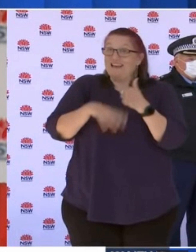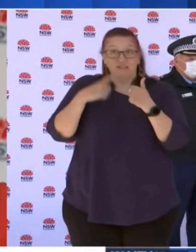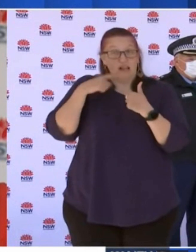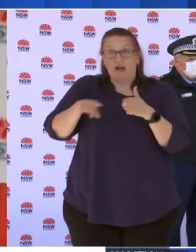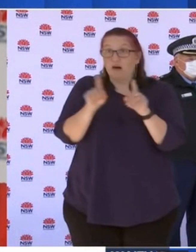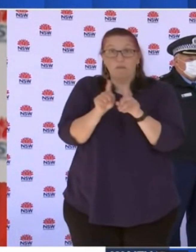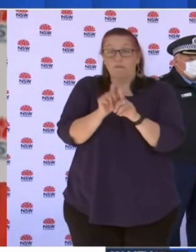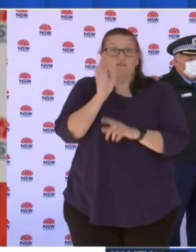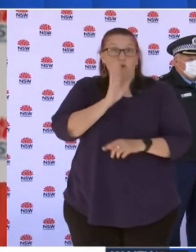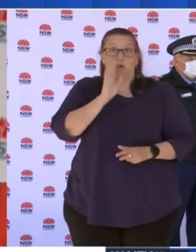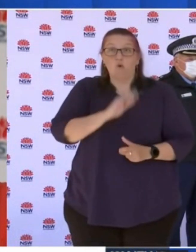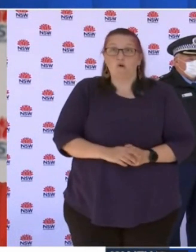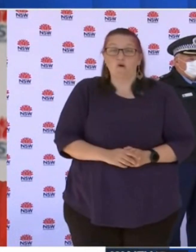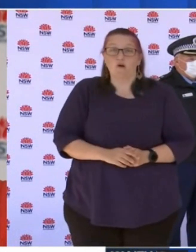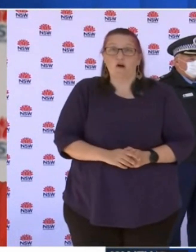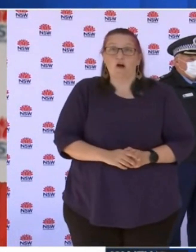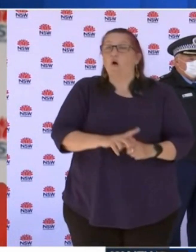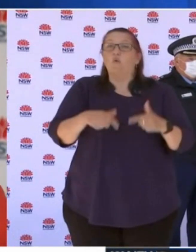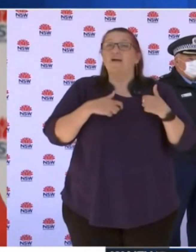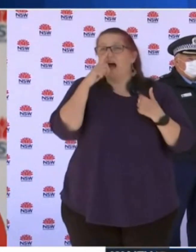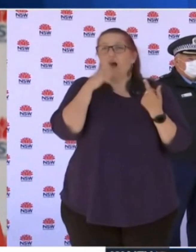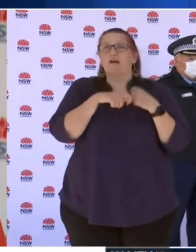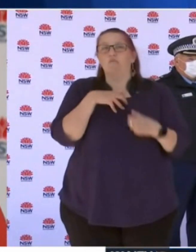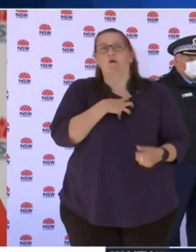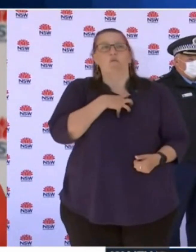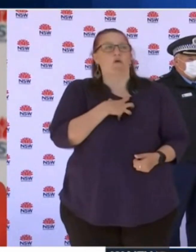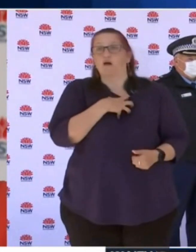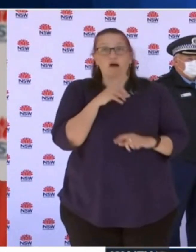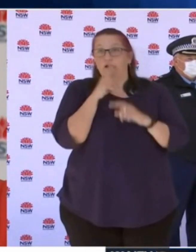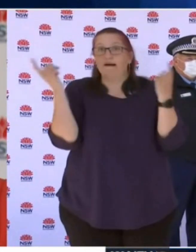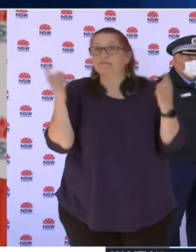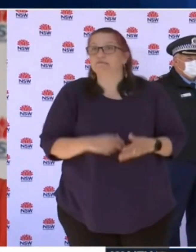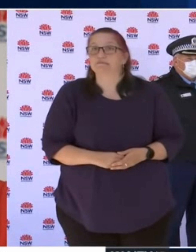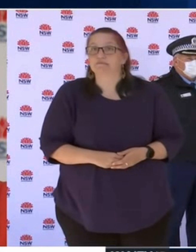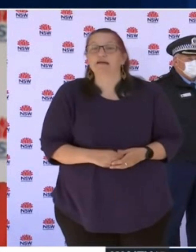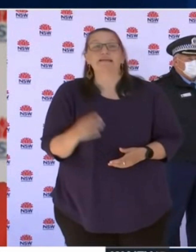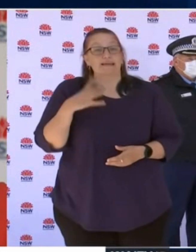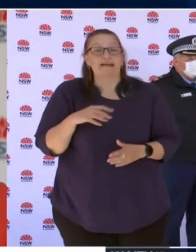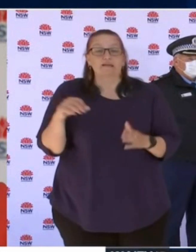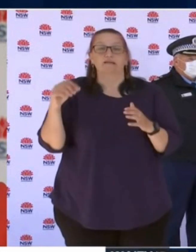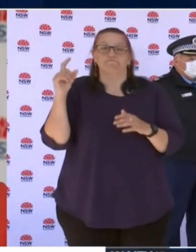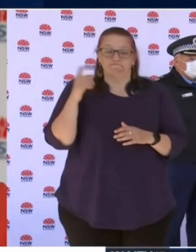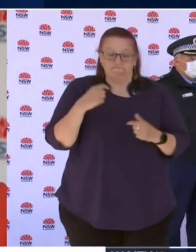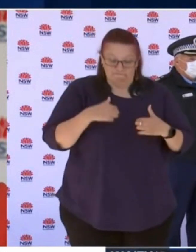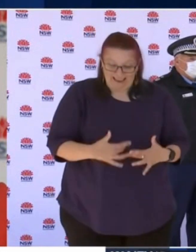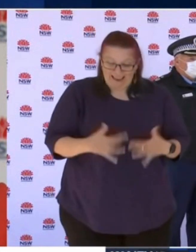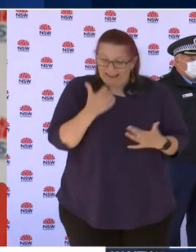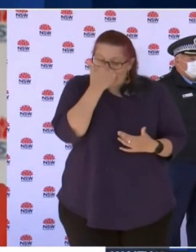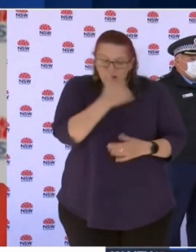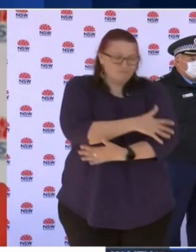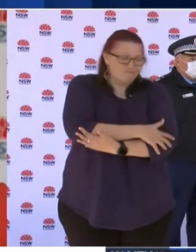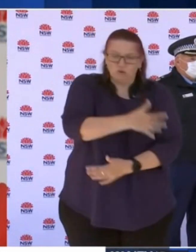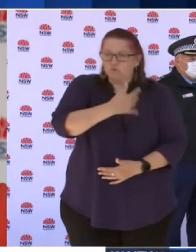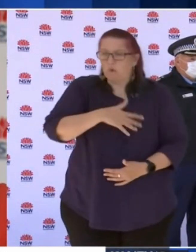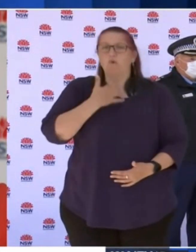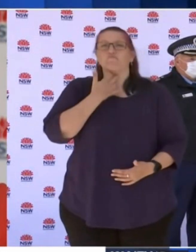fatigued. We have to continue to track down any signs of infection in the community. And similarly, we have to go about our business